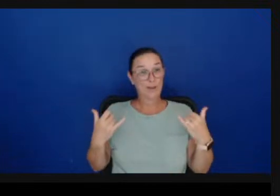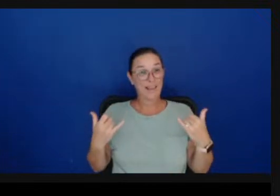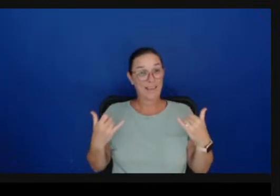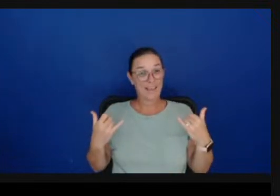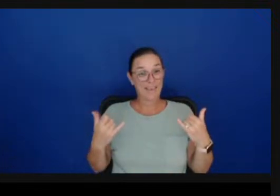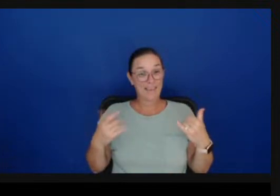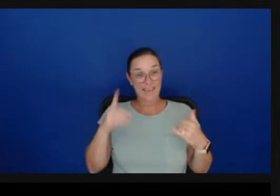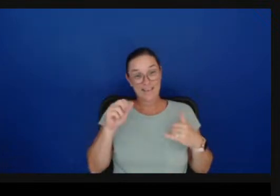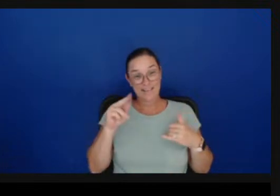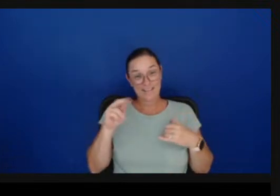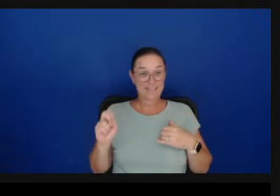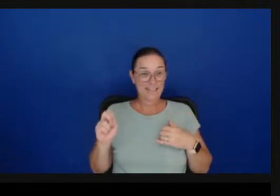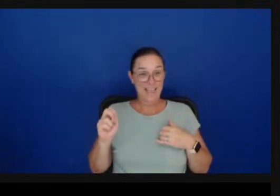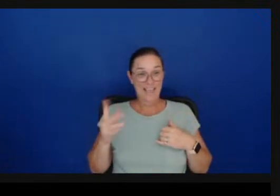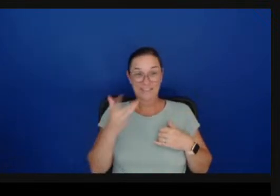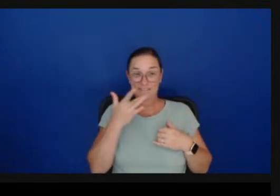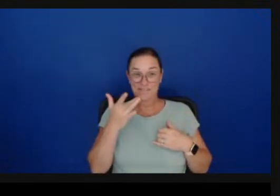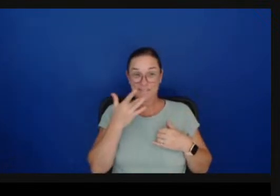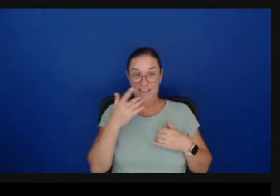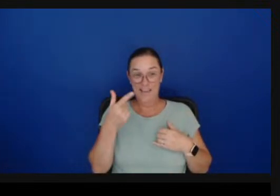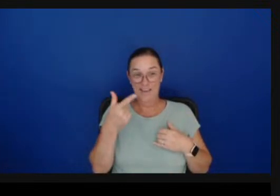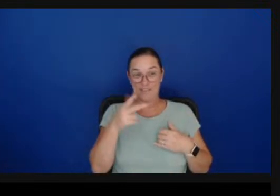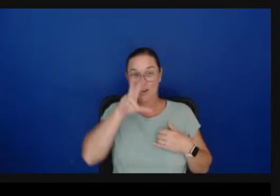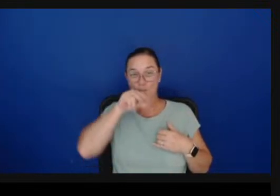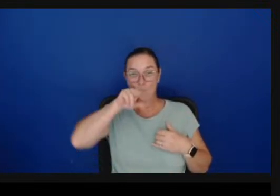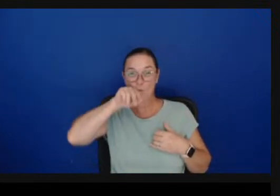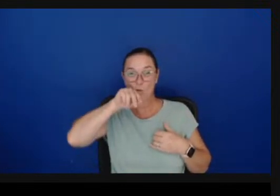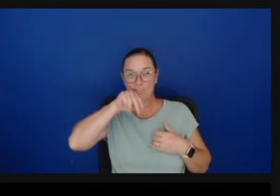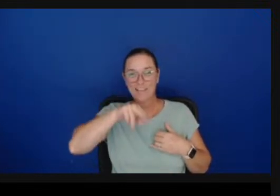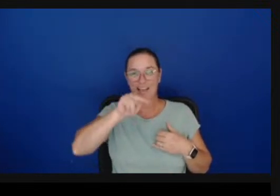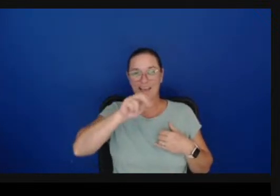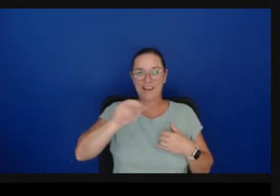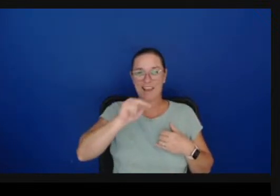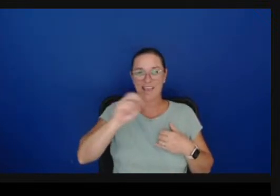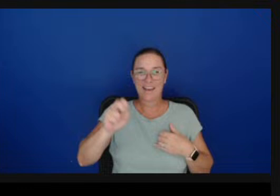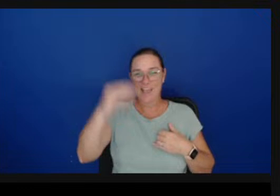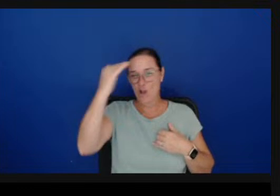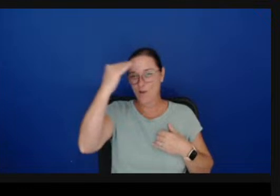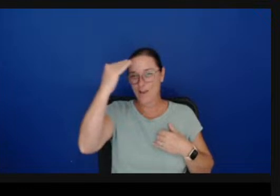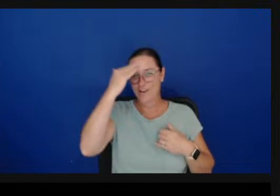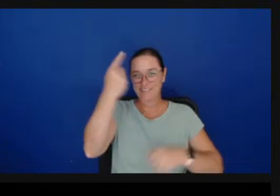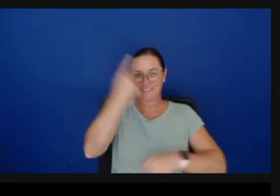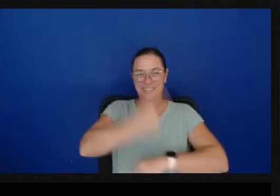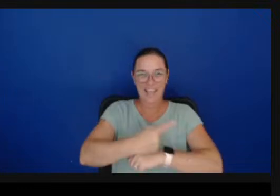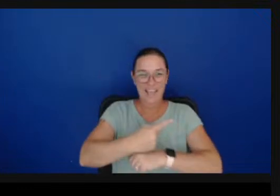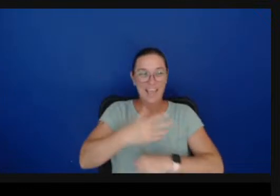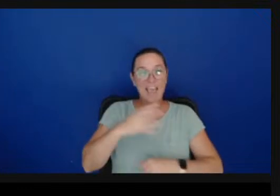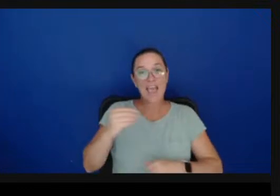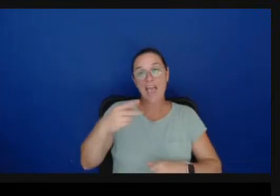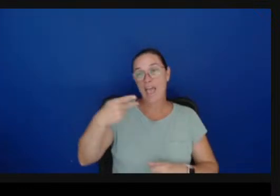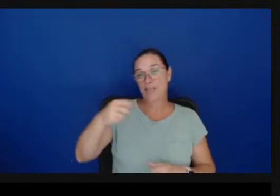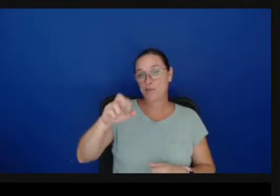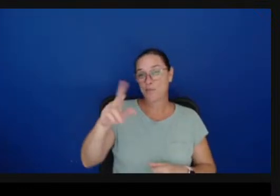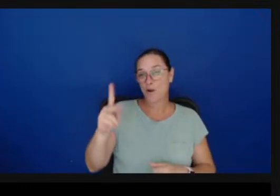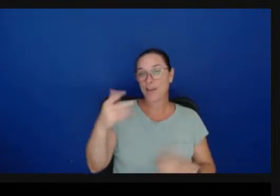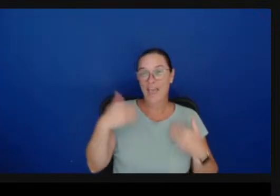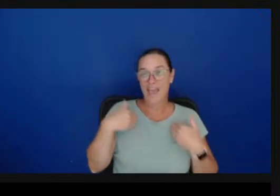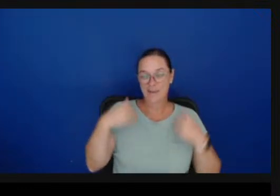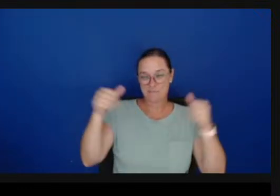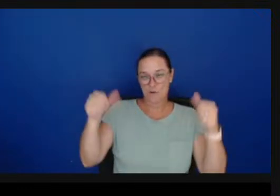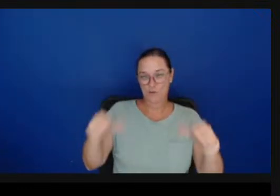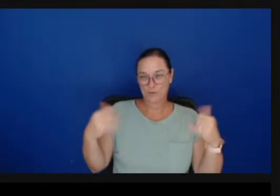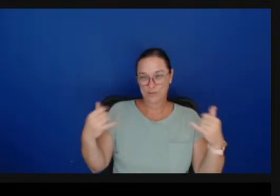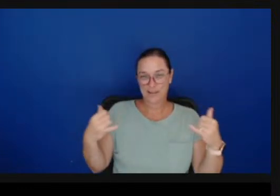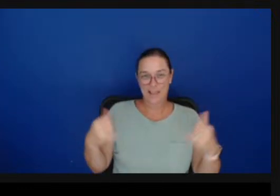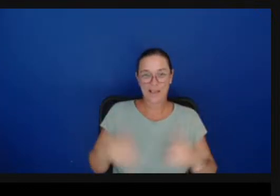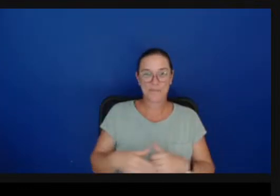Dane's favorite goose is Nene Awareness Day. And the park had this on their site. These are pictures that Anna